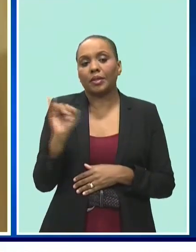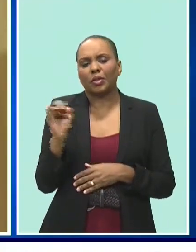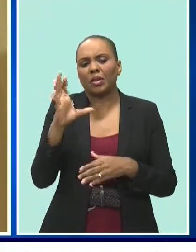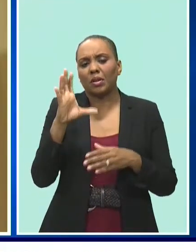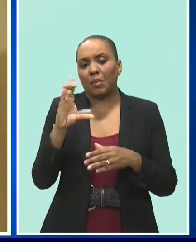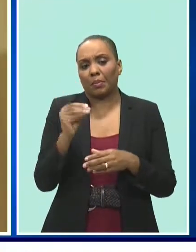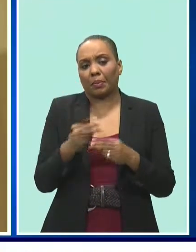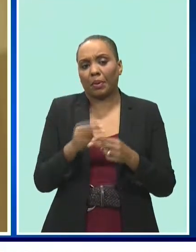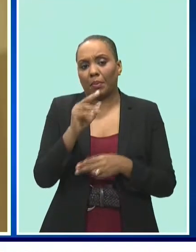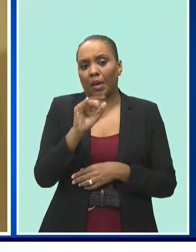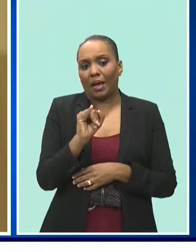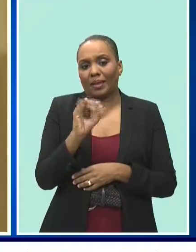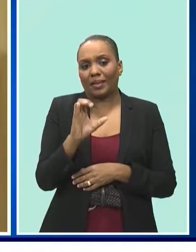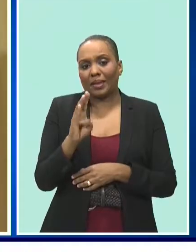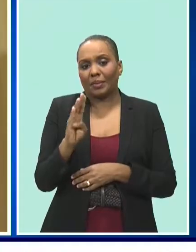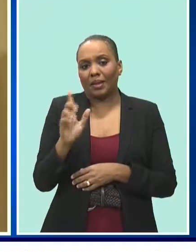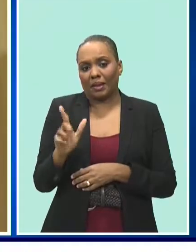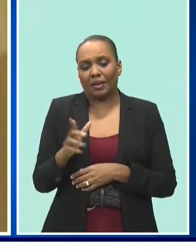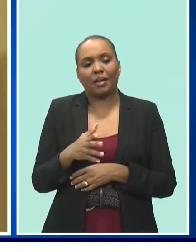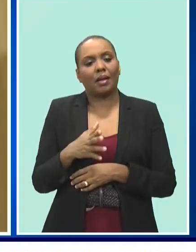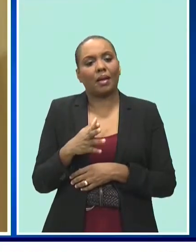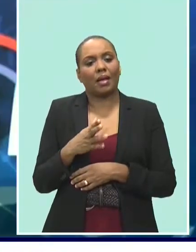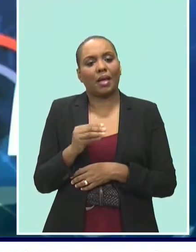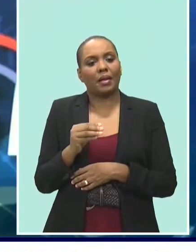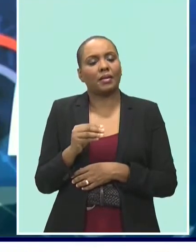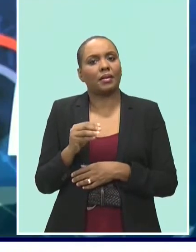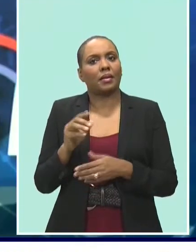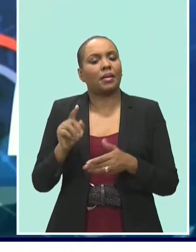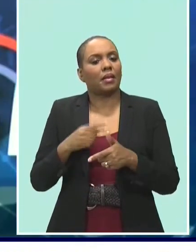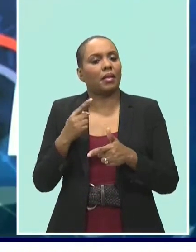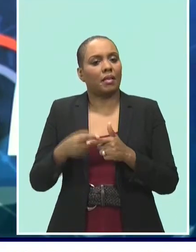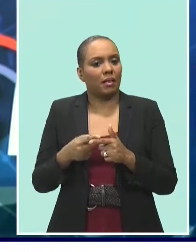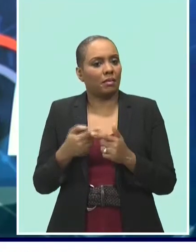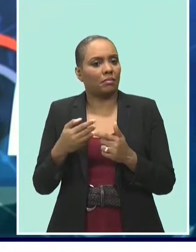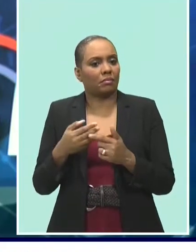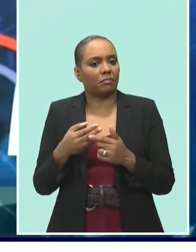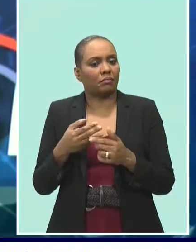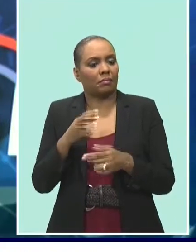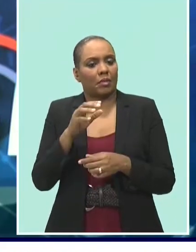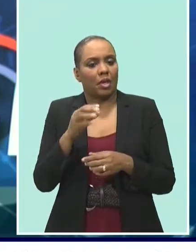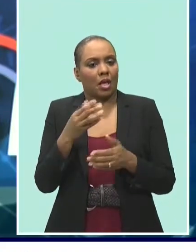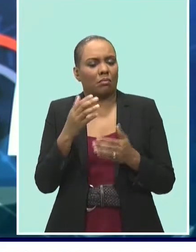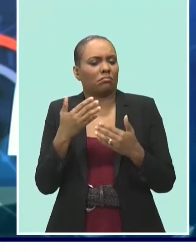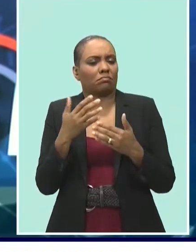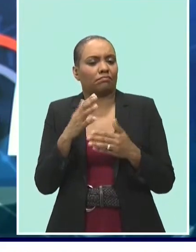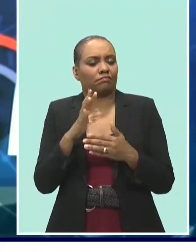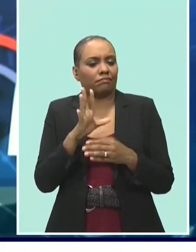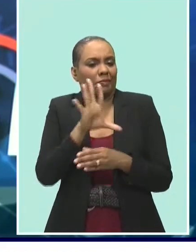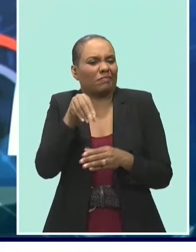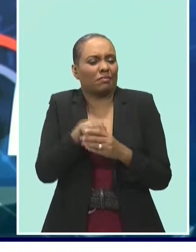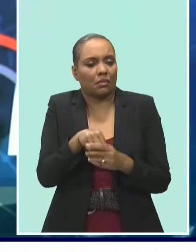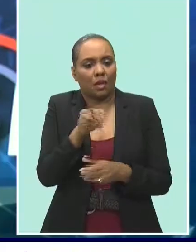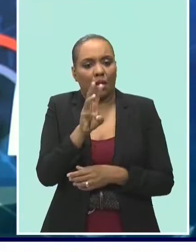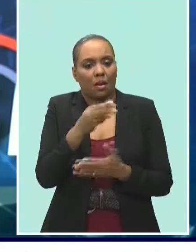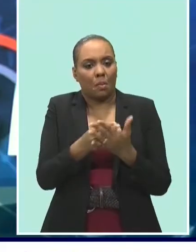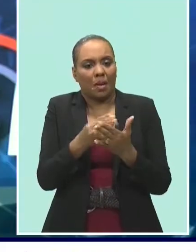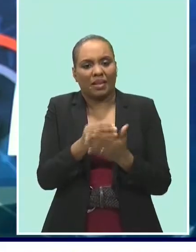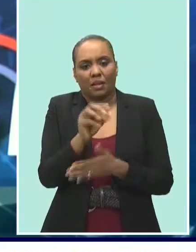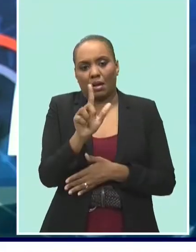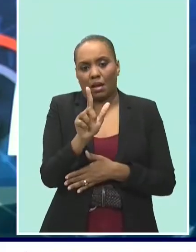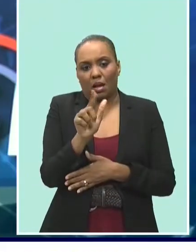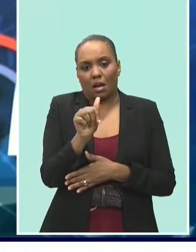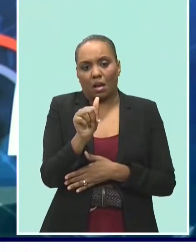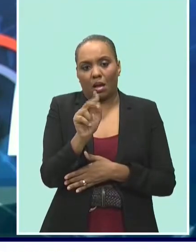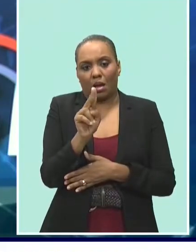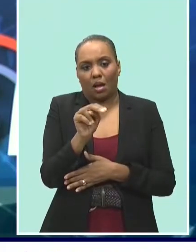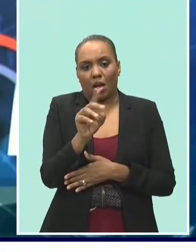Barbados and laundered that money through the United States. The case against Mr. Innes began on Monday, and after calling a number of